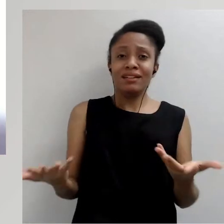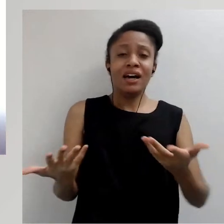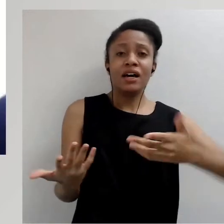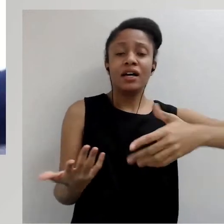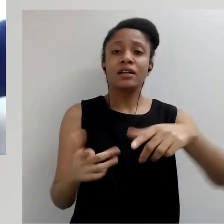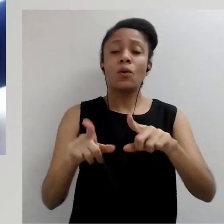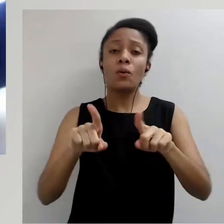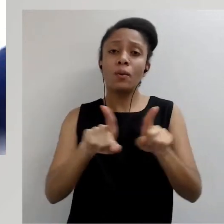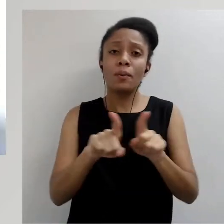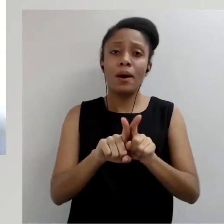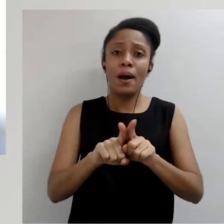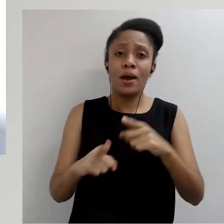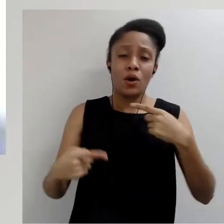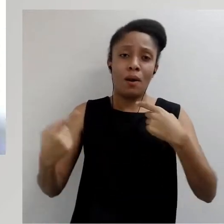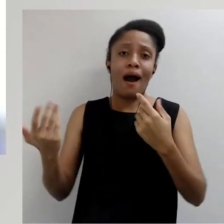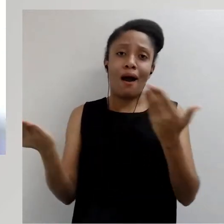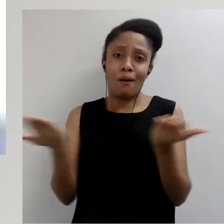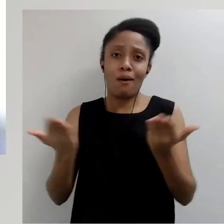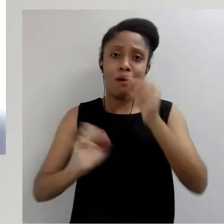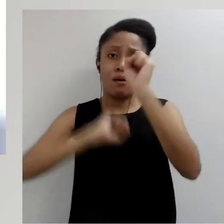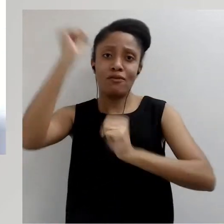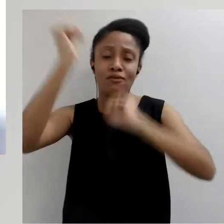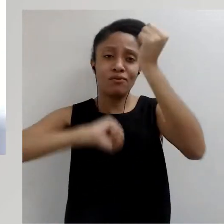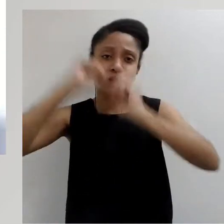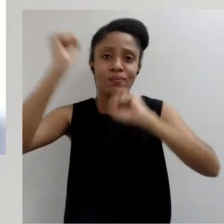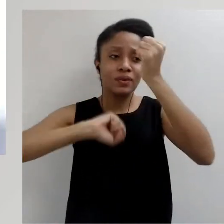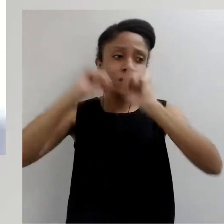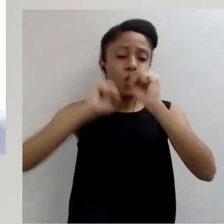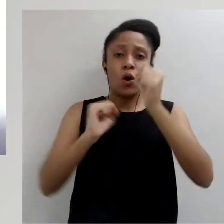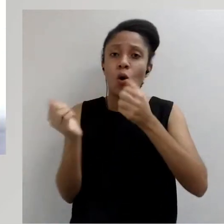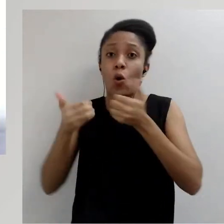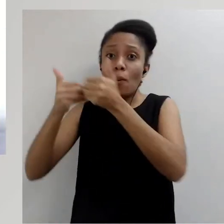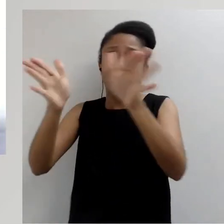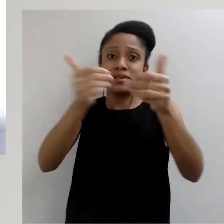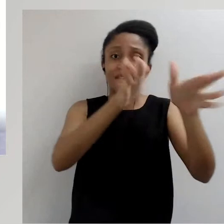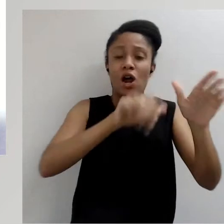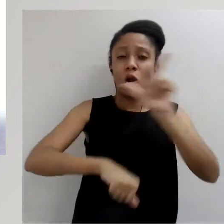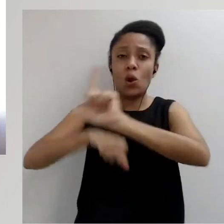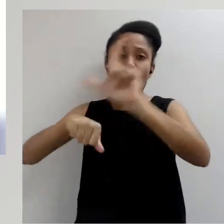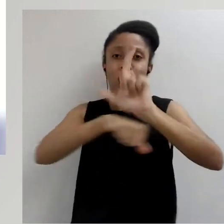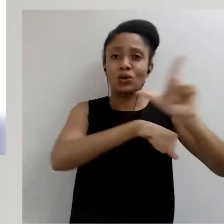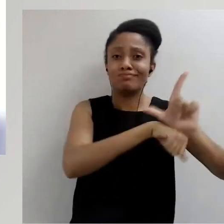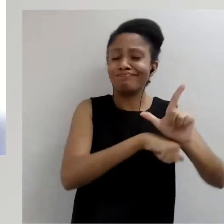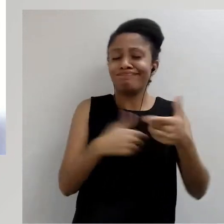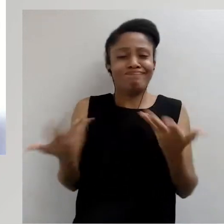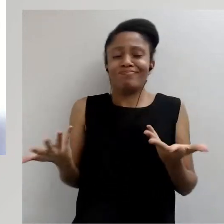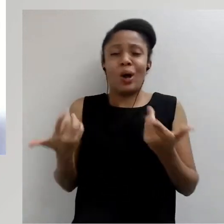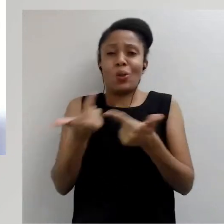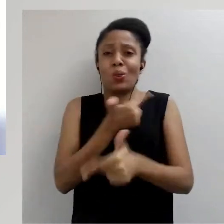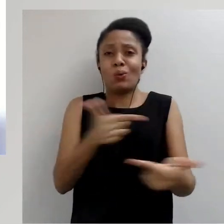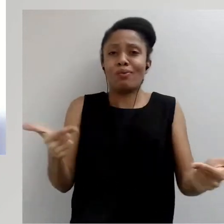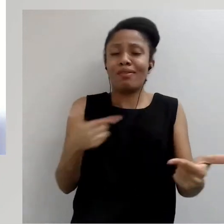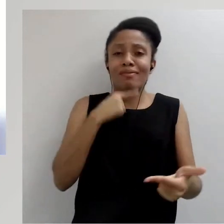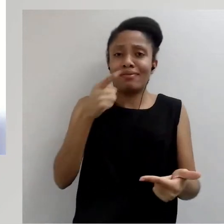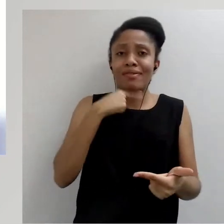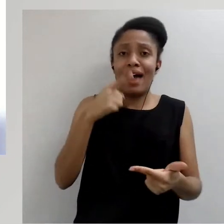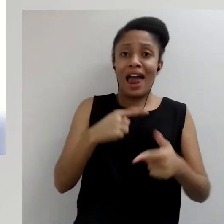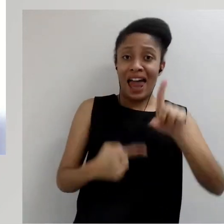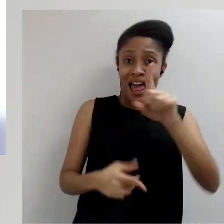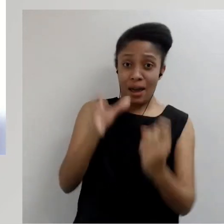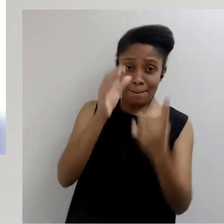it gets so complicated that even the manufacturer need to open stores, otherwise there will be no conditions to